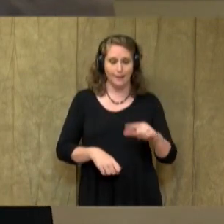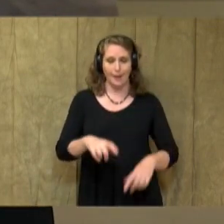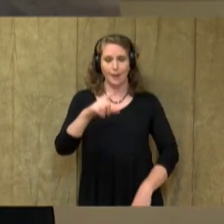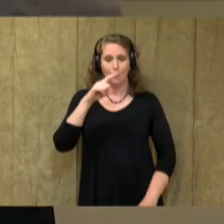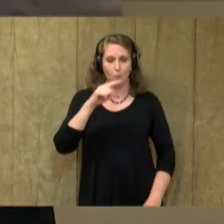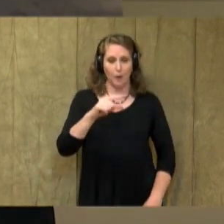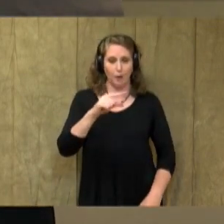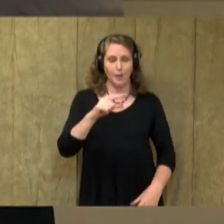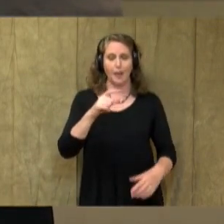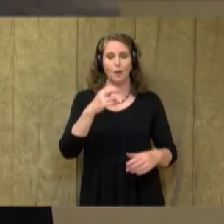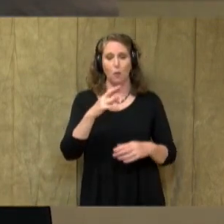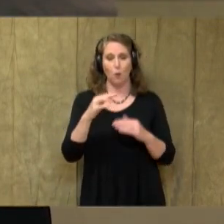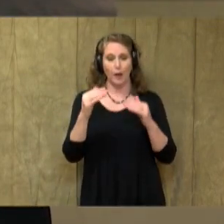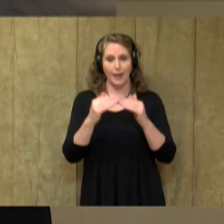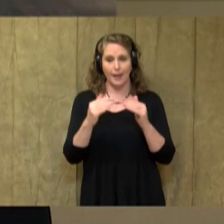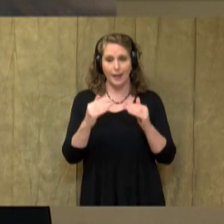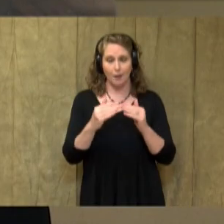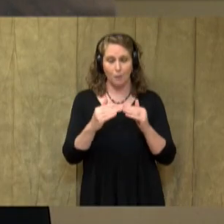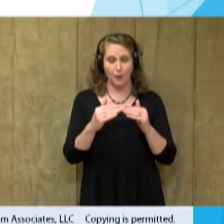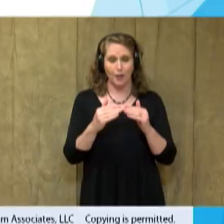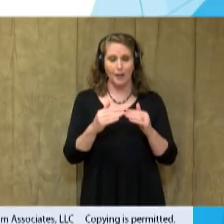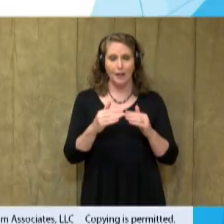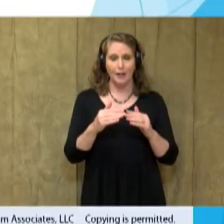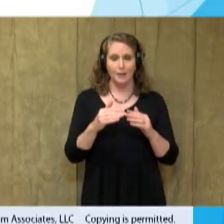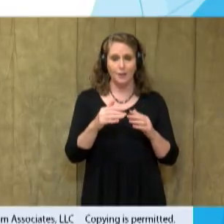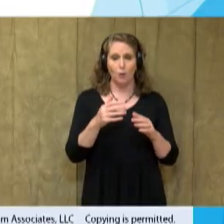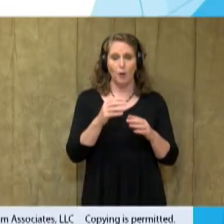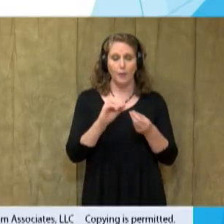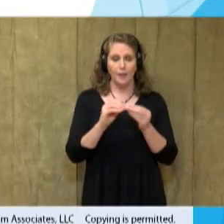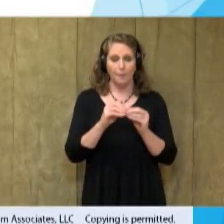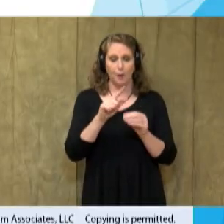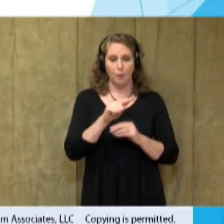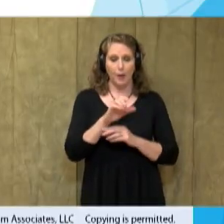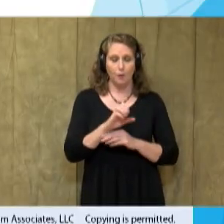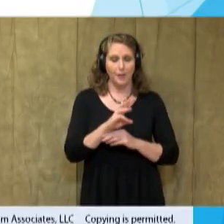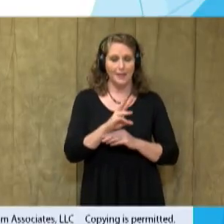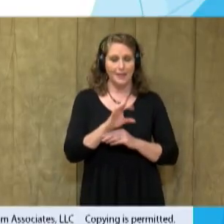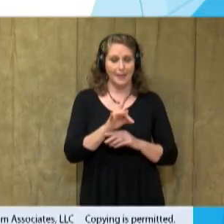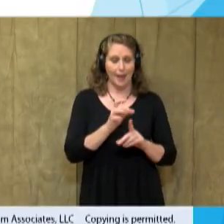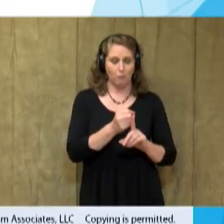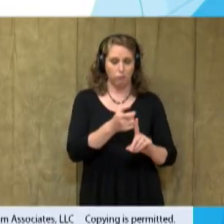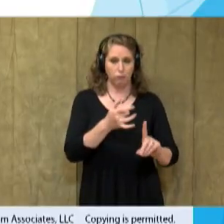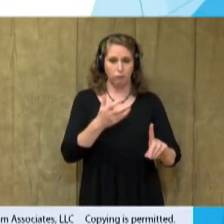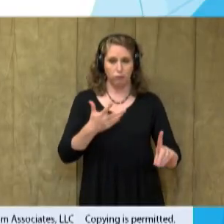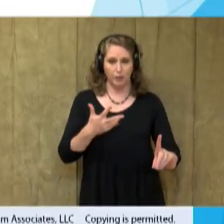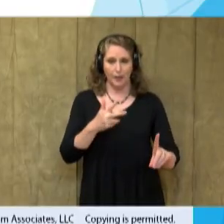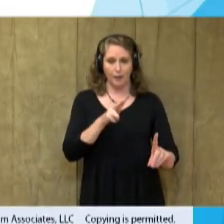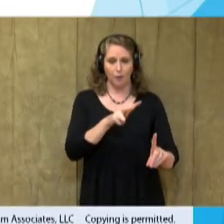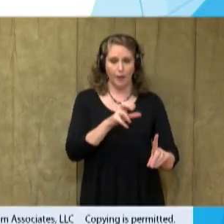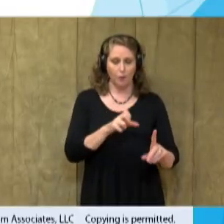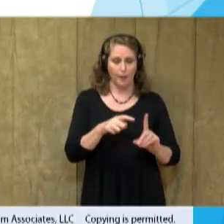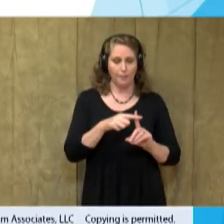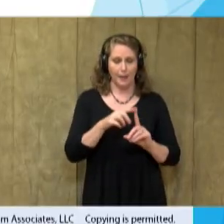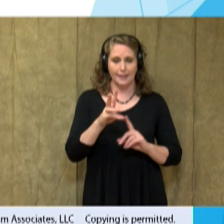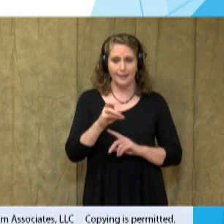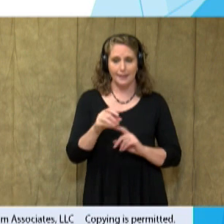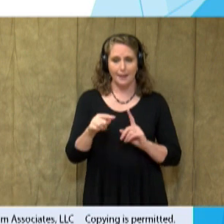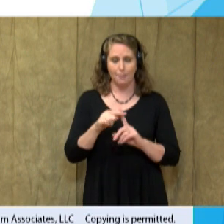and ones. Well, we broke apart 368. 300 plus 60 plus 8.